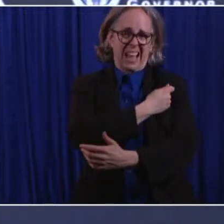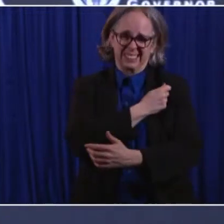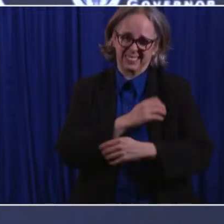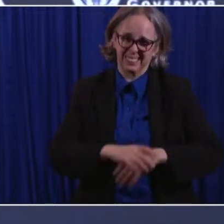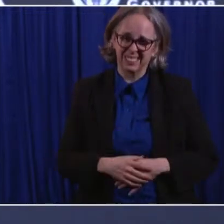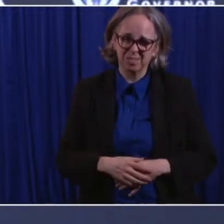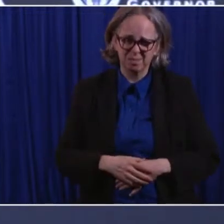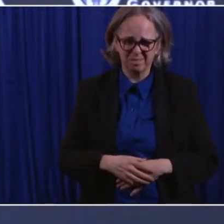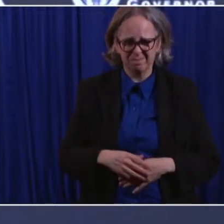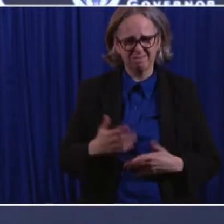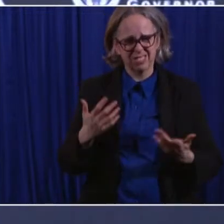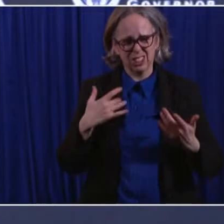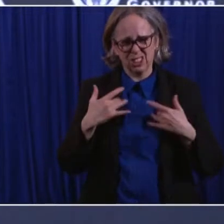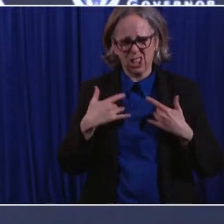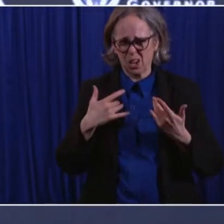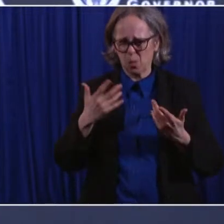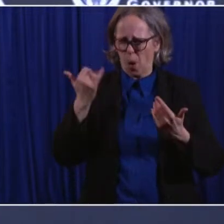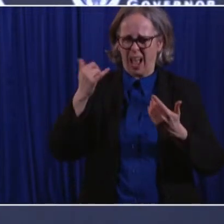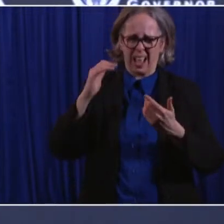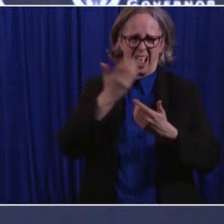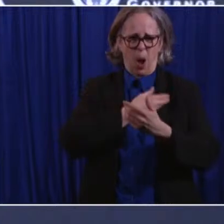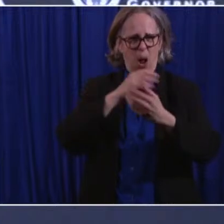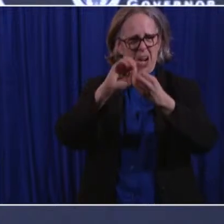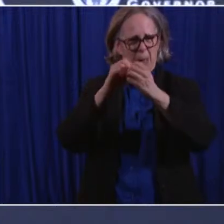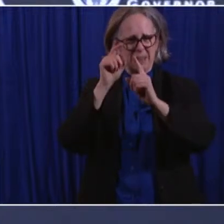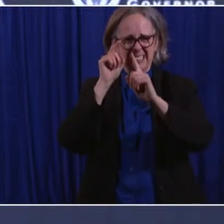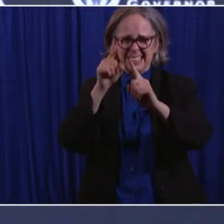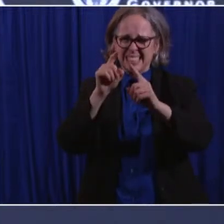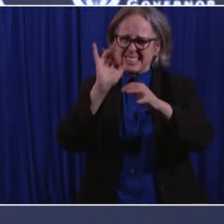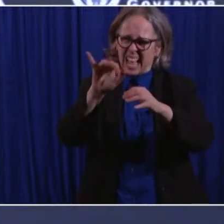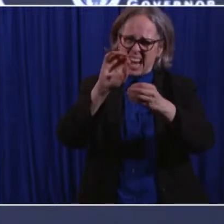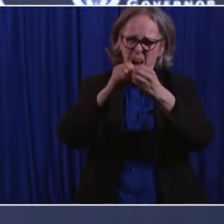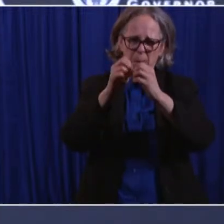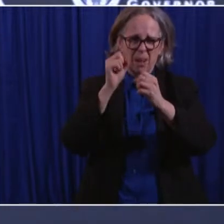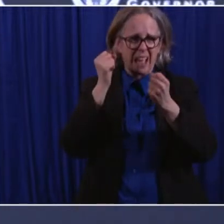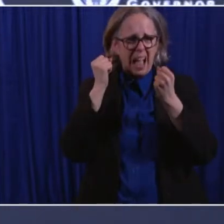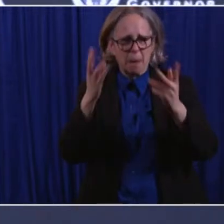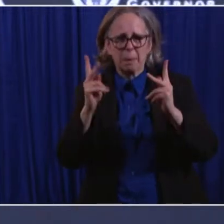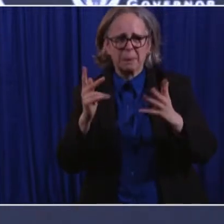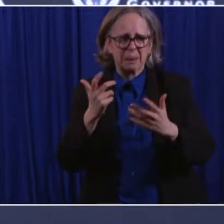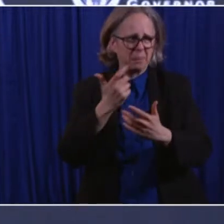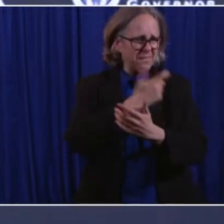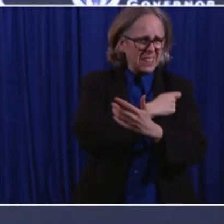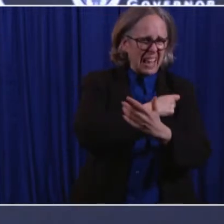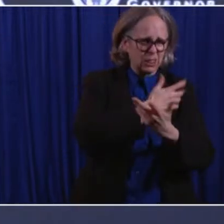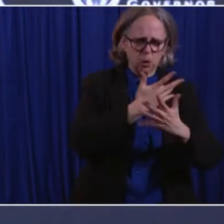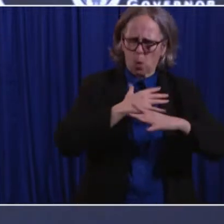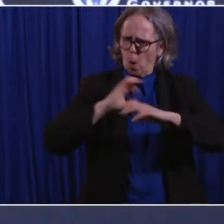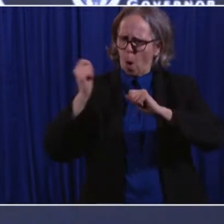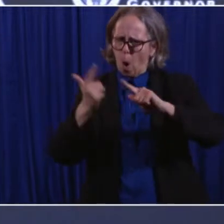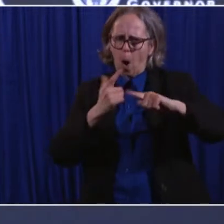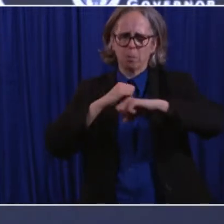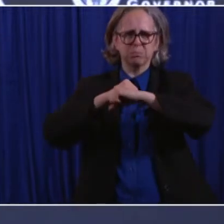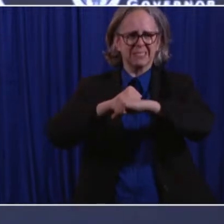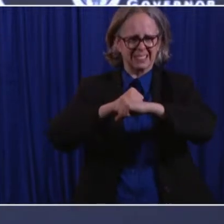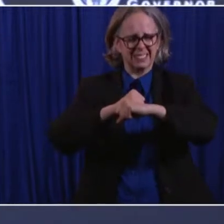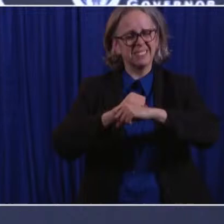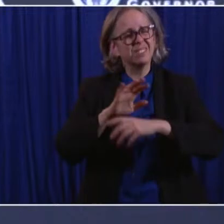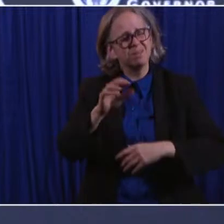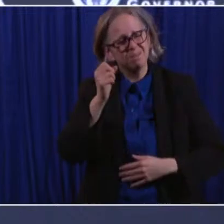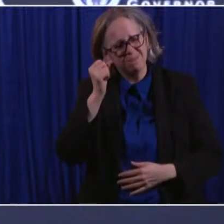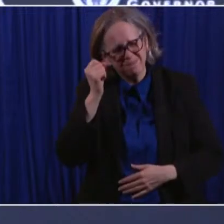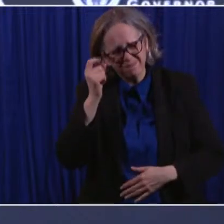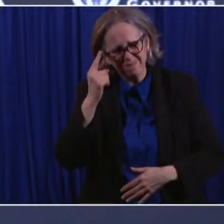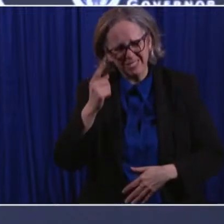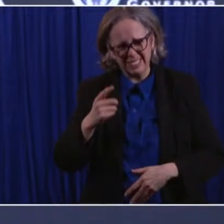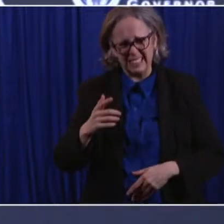be, frankly, a lot's going to depend on our young people's willingness to take this vaccine and to slow the